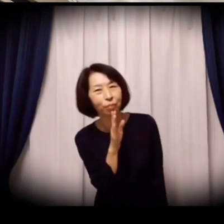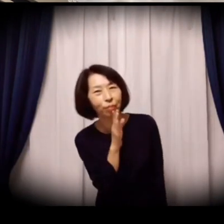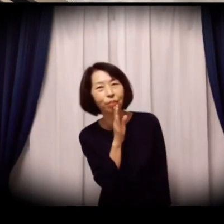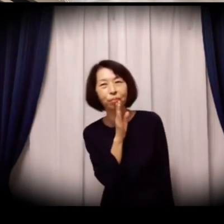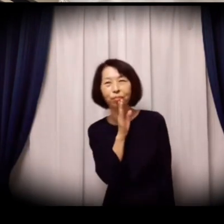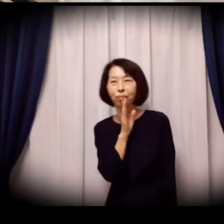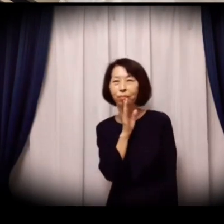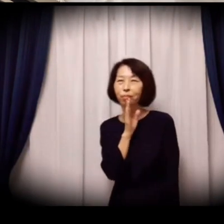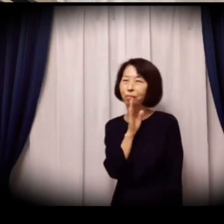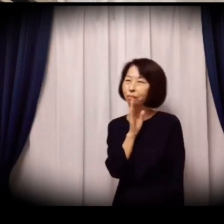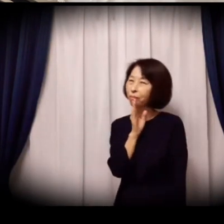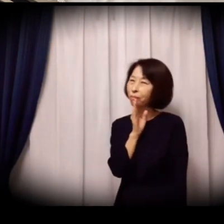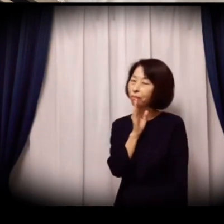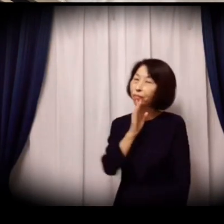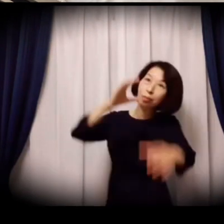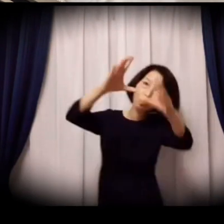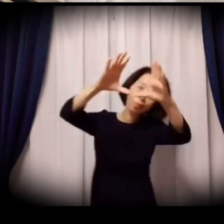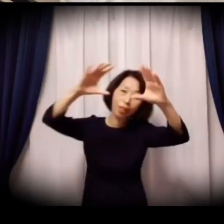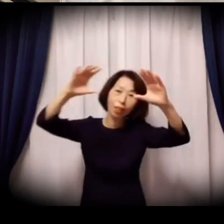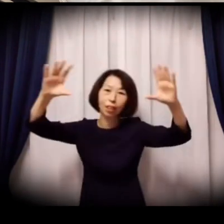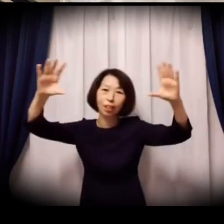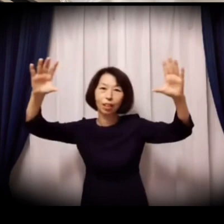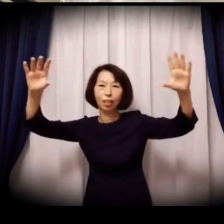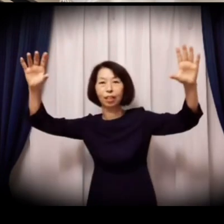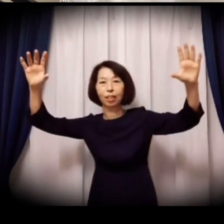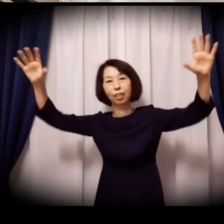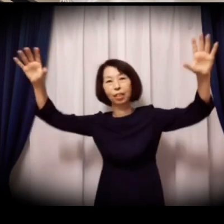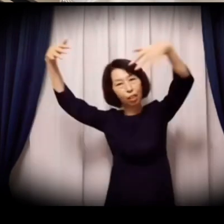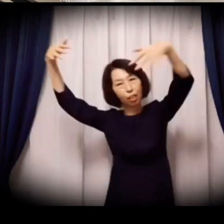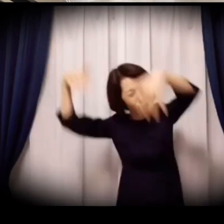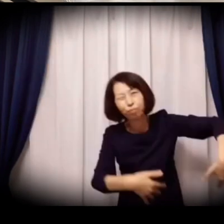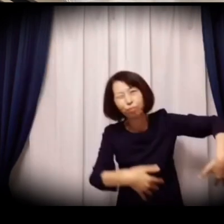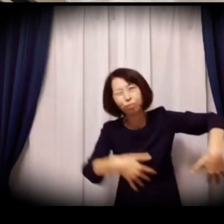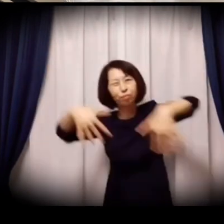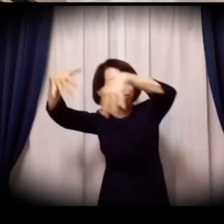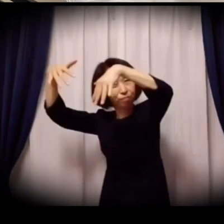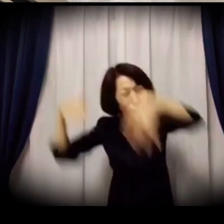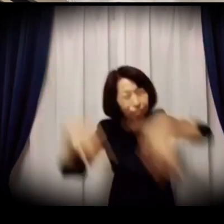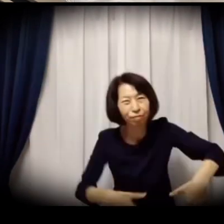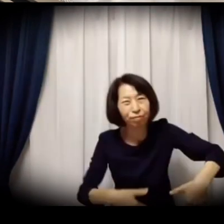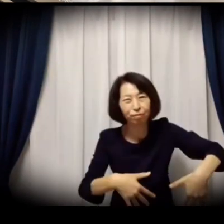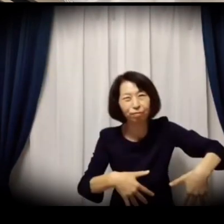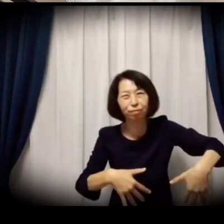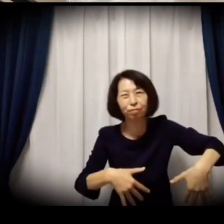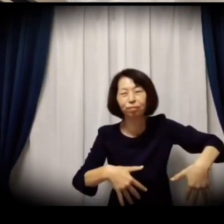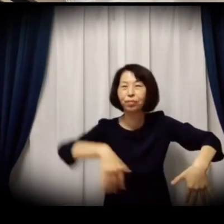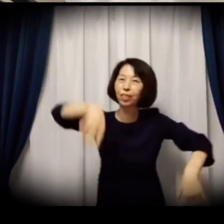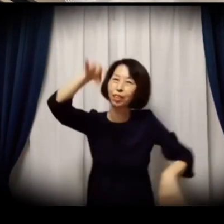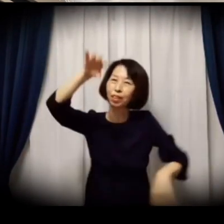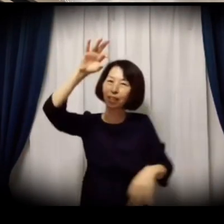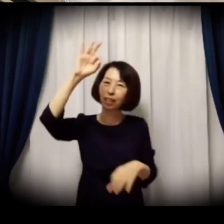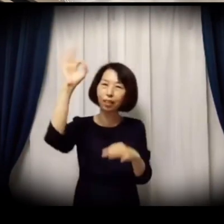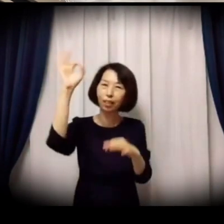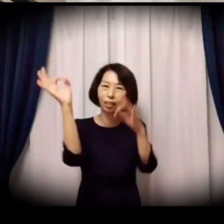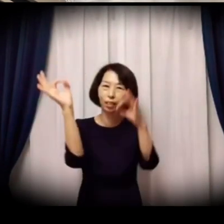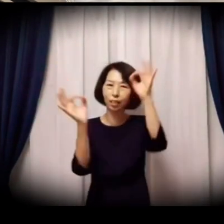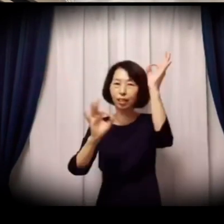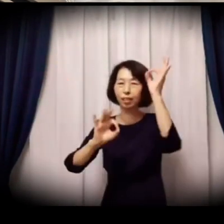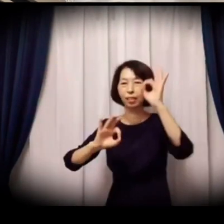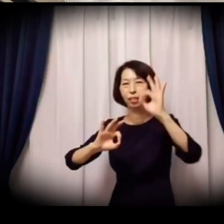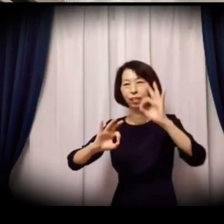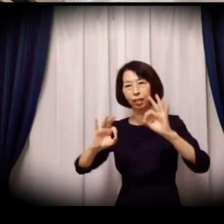But now they only broke the sun There rain and snow